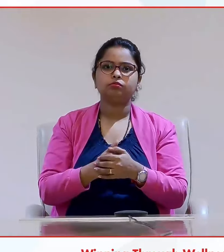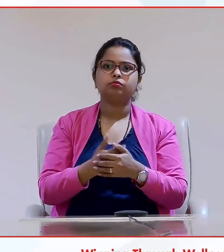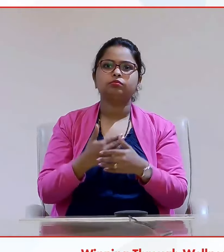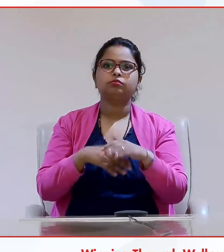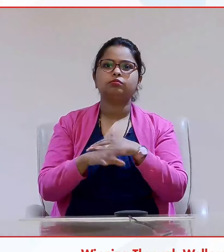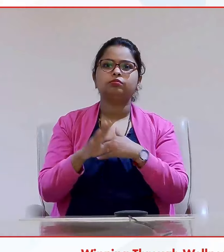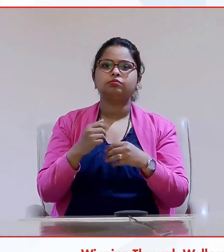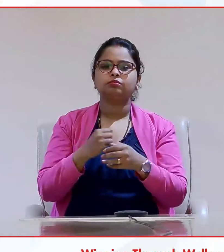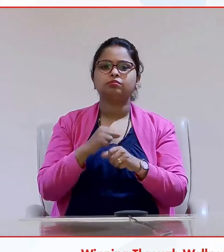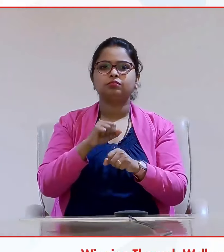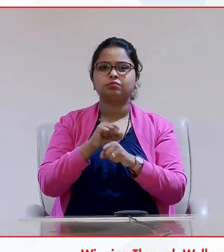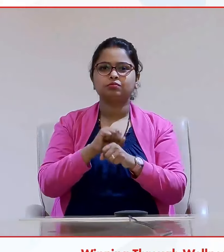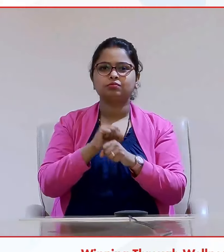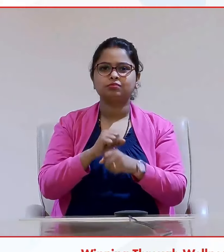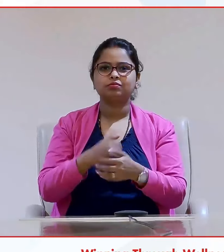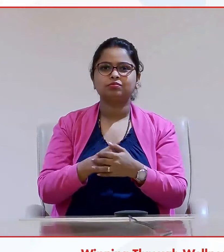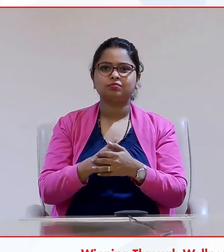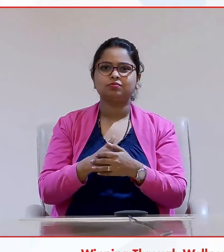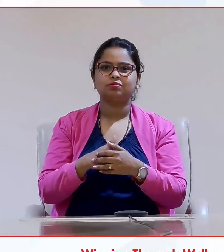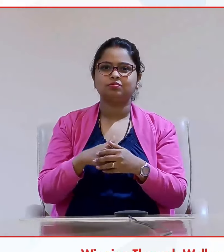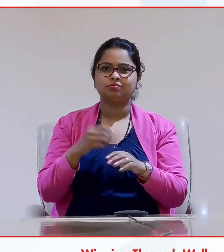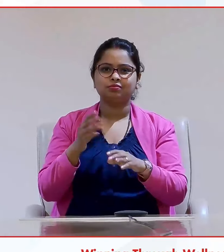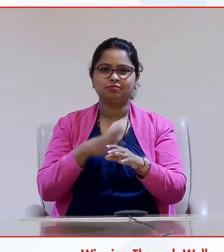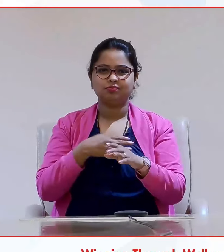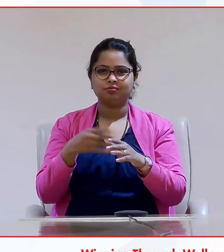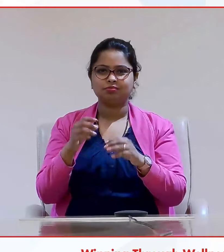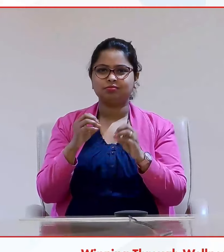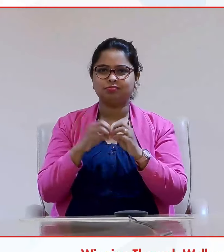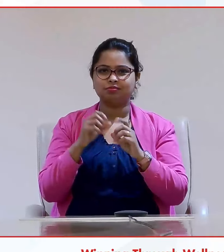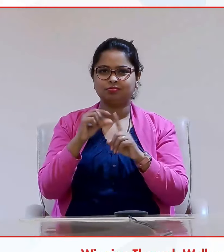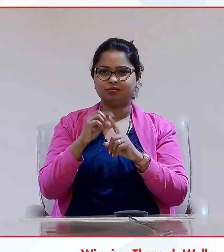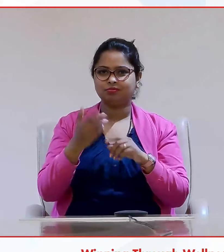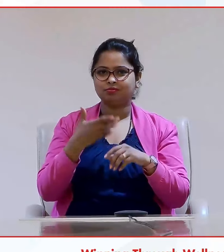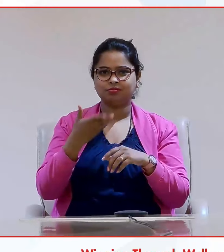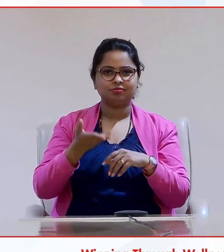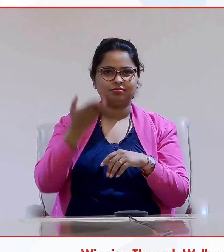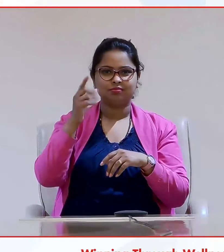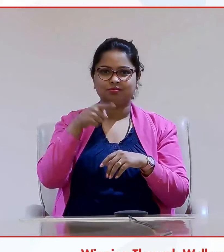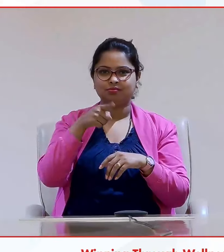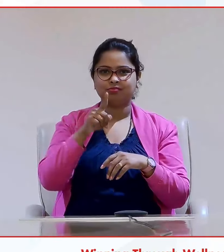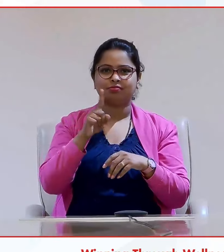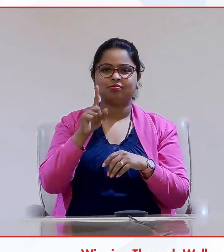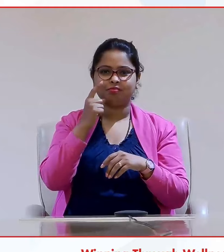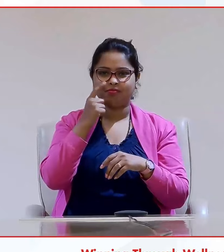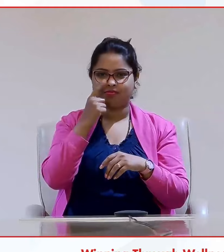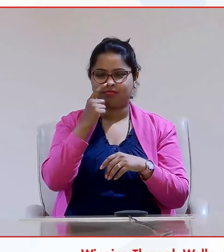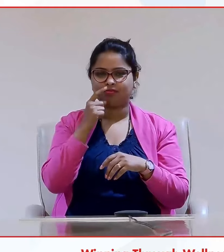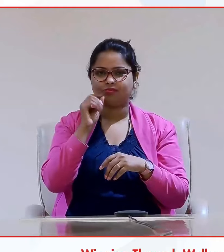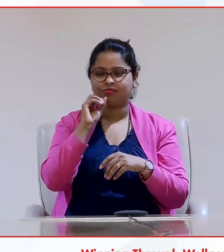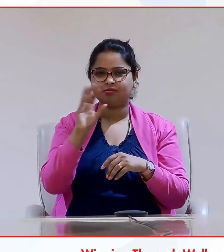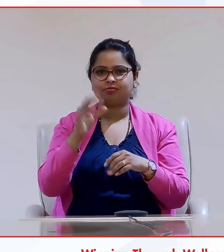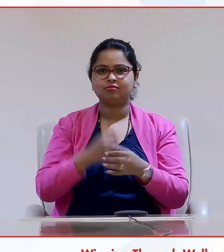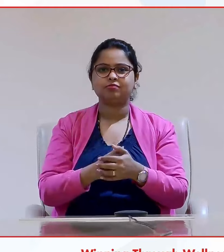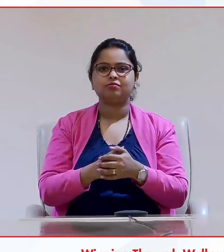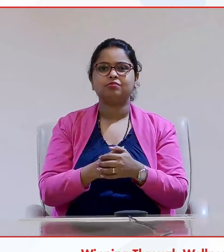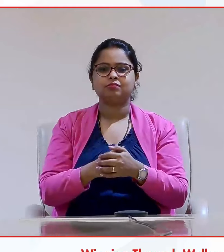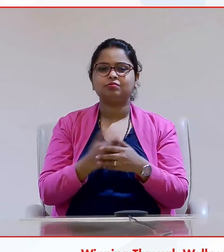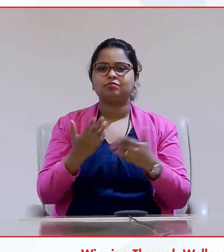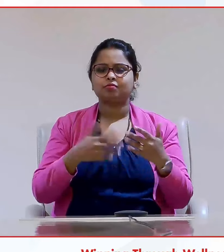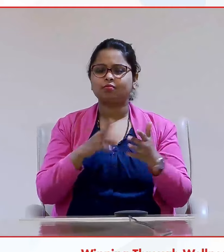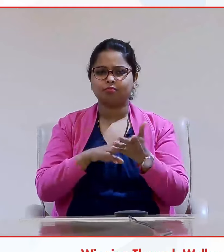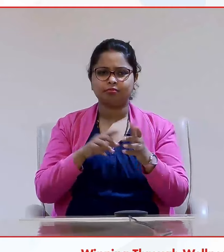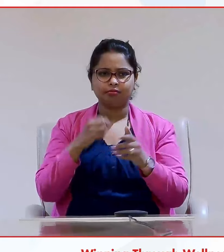have very high blood pressure. So I can assure you that, you know, any of us in our branches also have similar issues. But we will